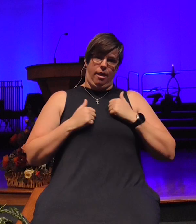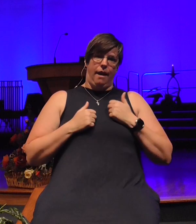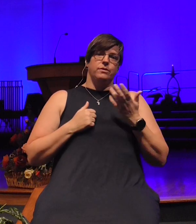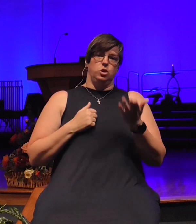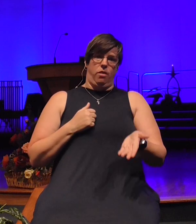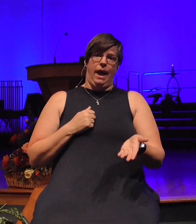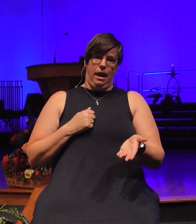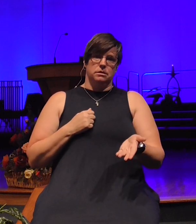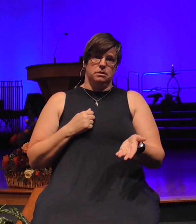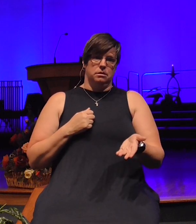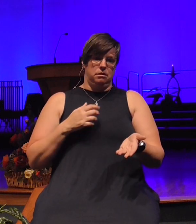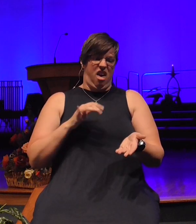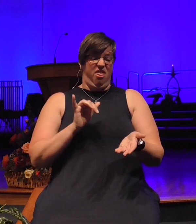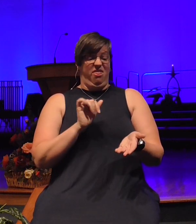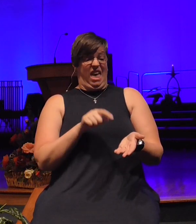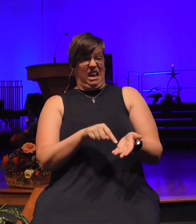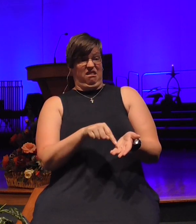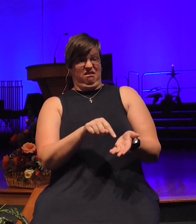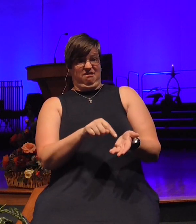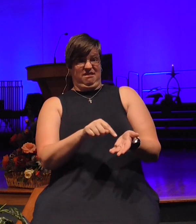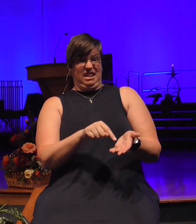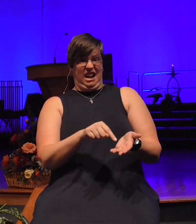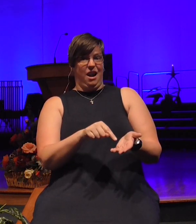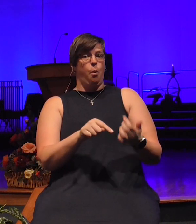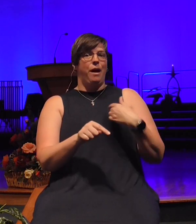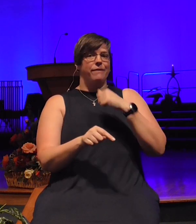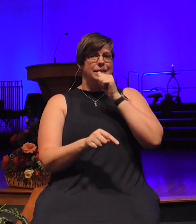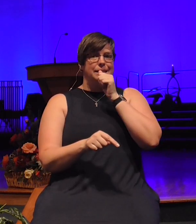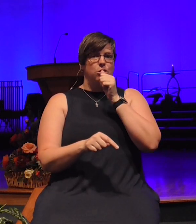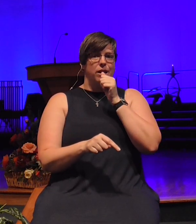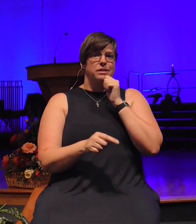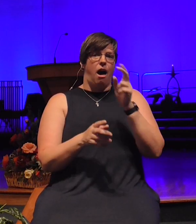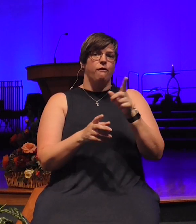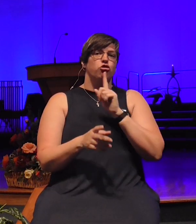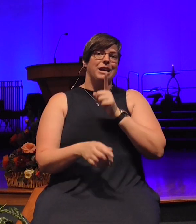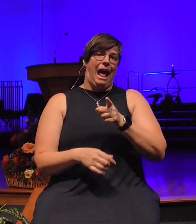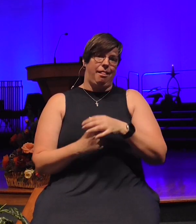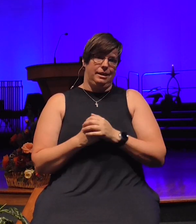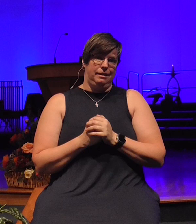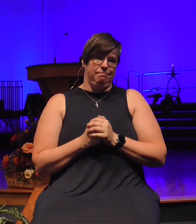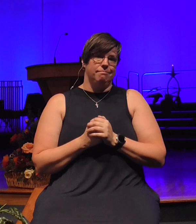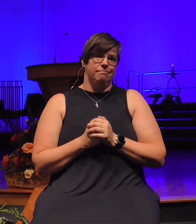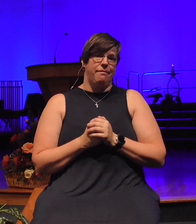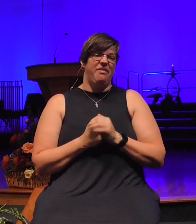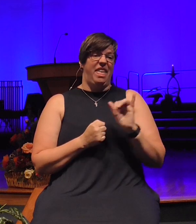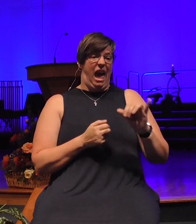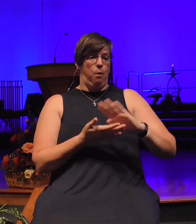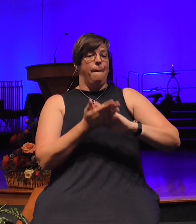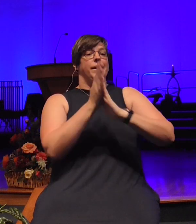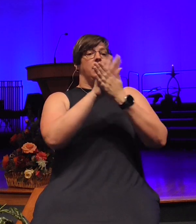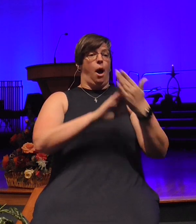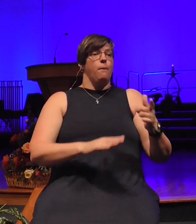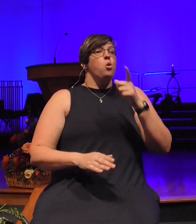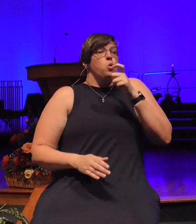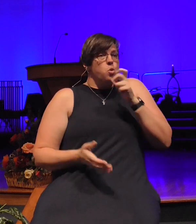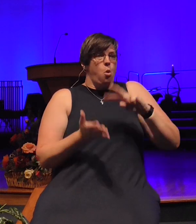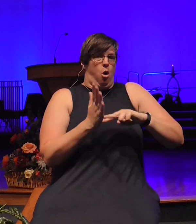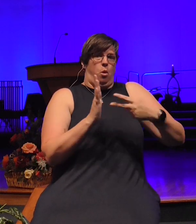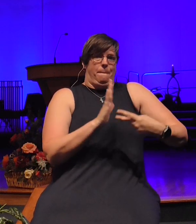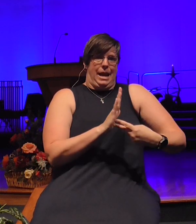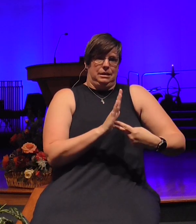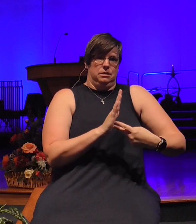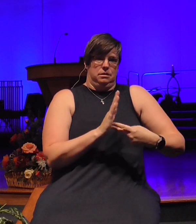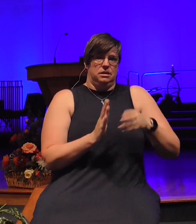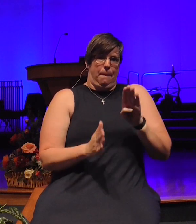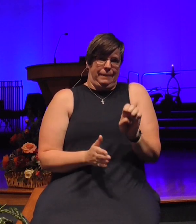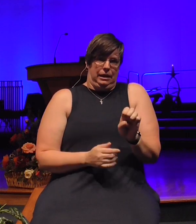it. It's then that we unlock the secrets to reality. It's then that we become who we are meant to be. It's then